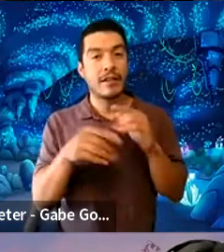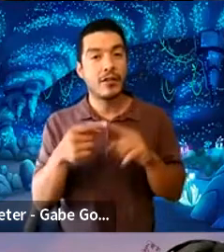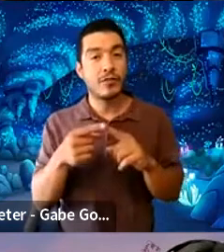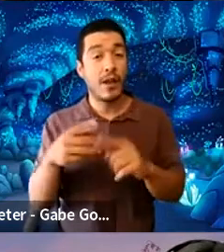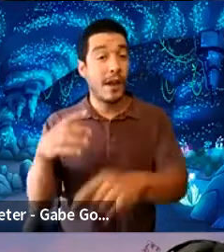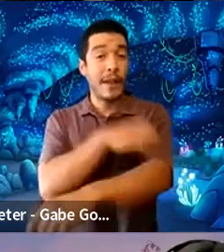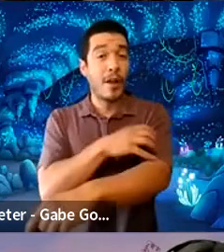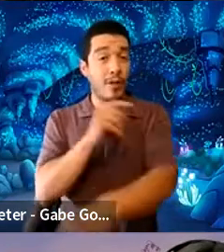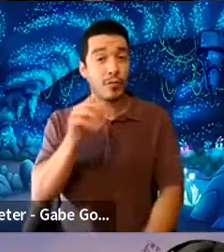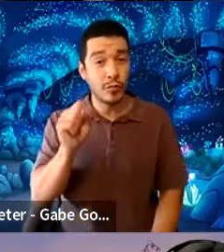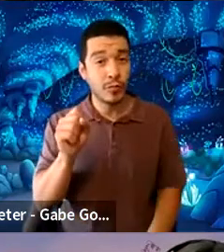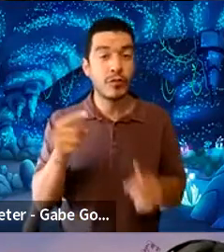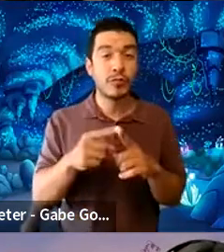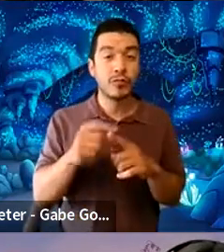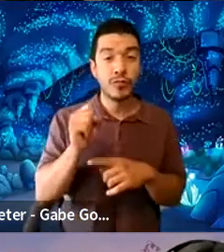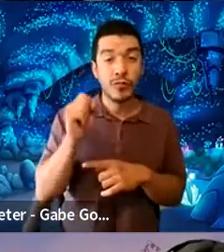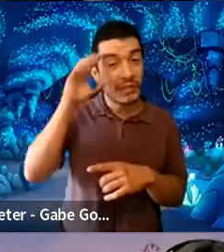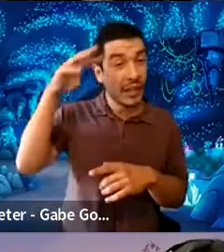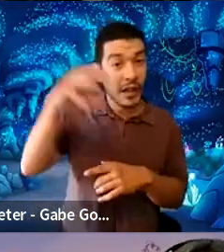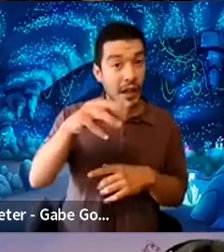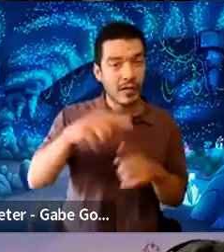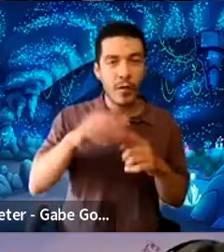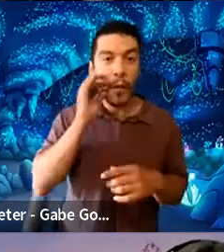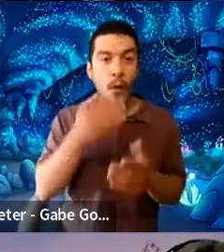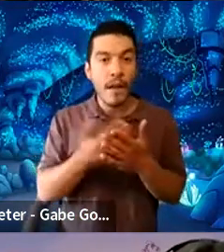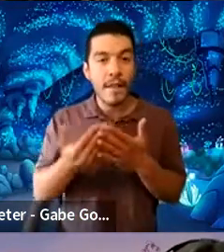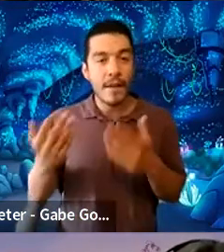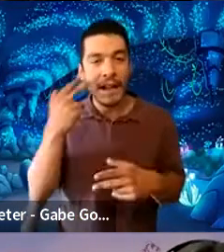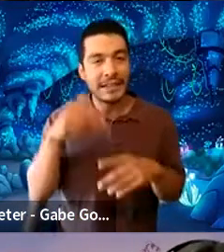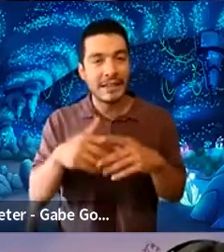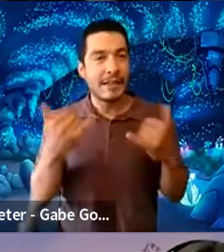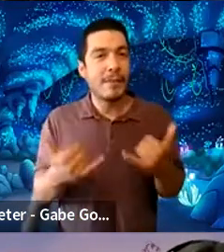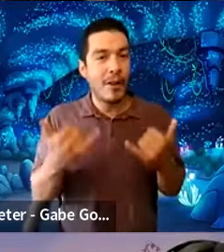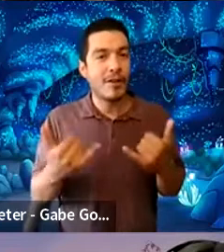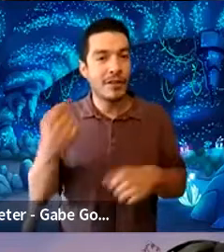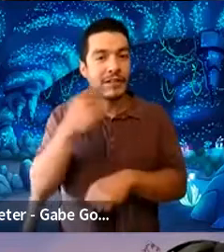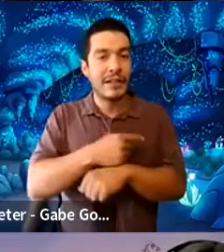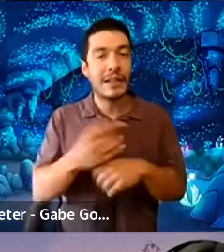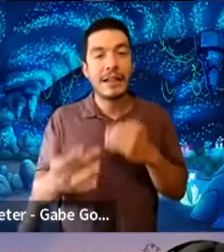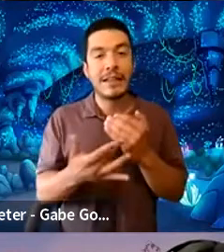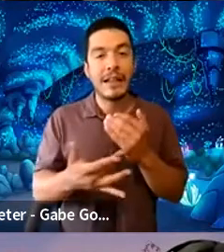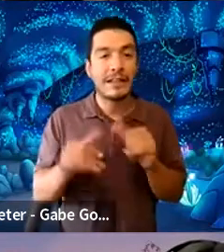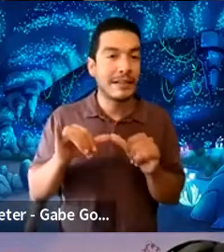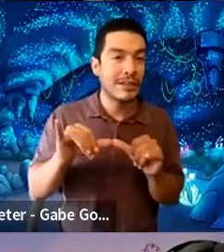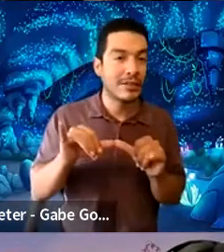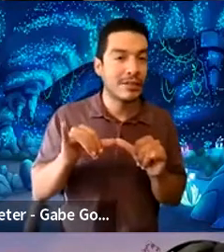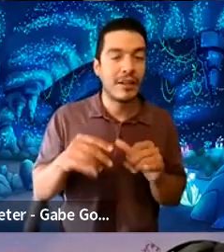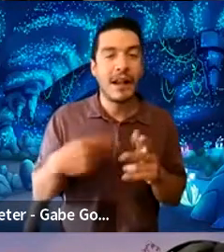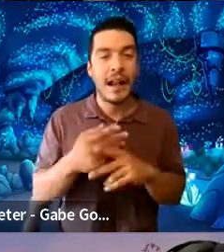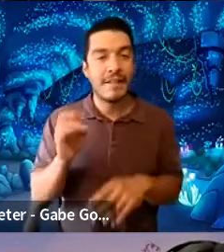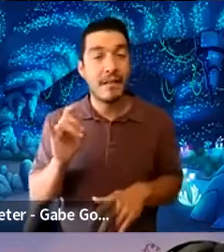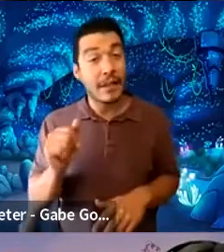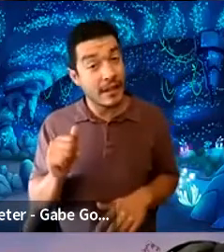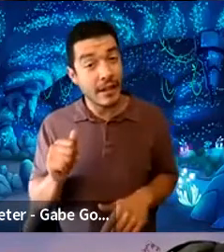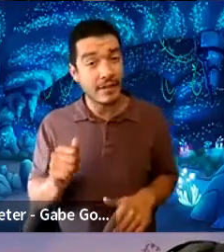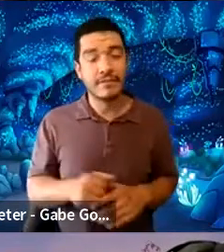power tools, to solar panels, to all this cool stuff they might see in like modern day, like technical engineering kind of media.